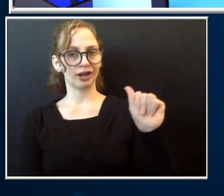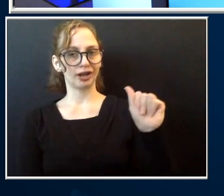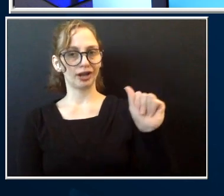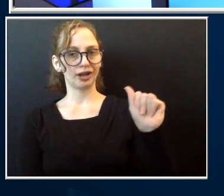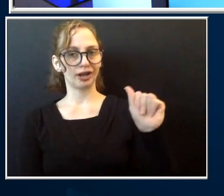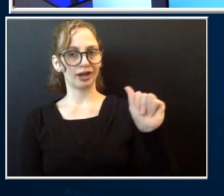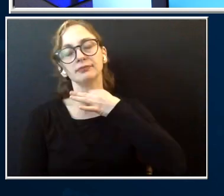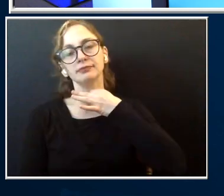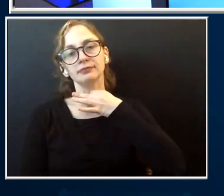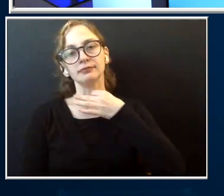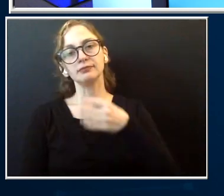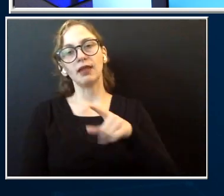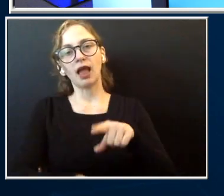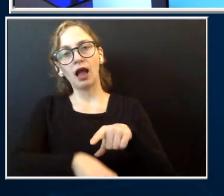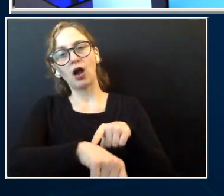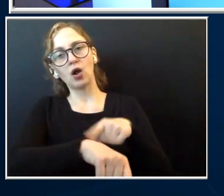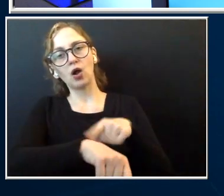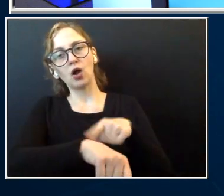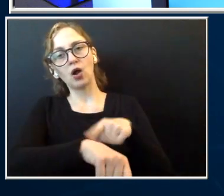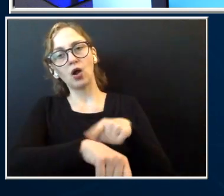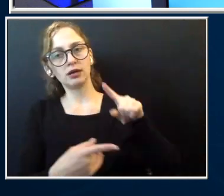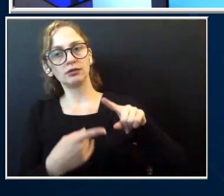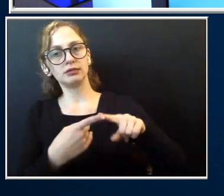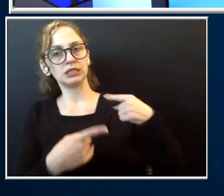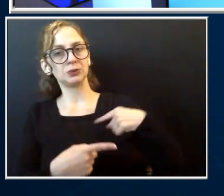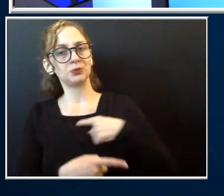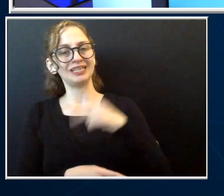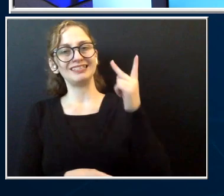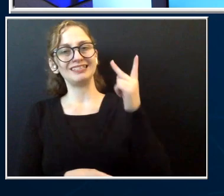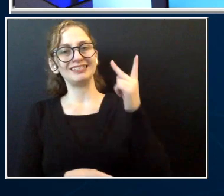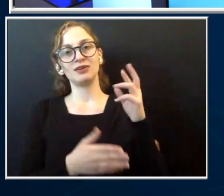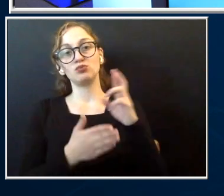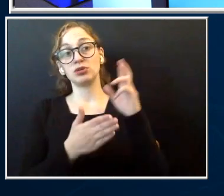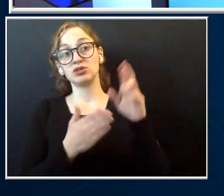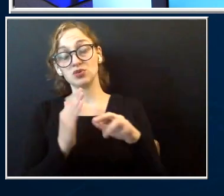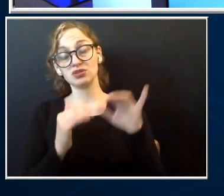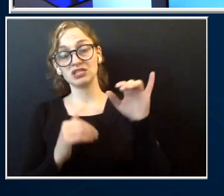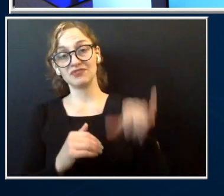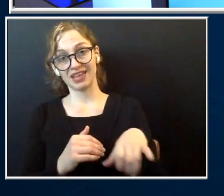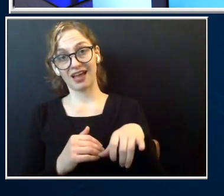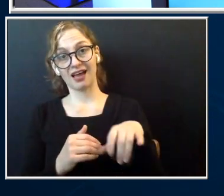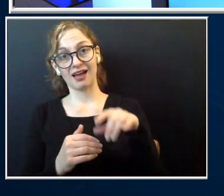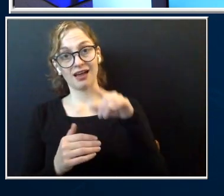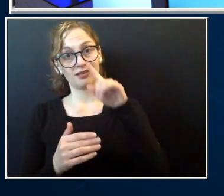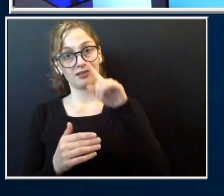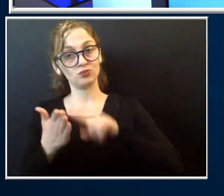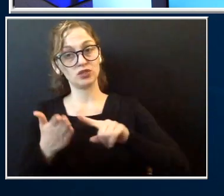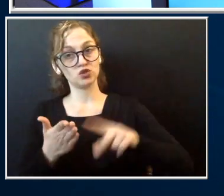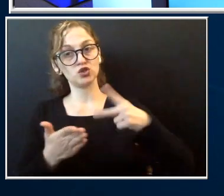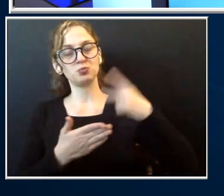will be until we see the results of this research program in the form of new ways to